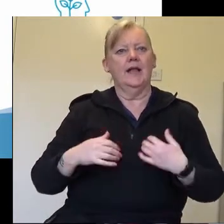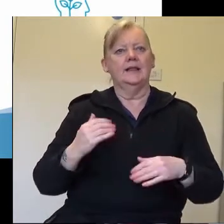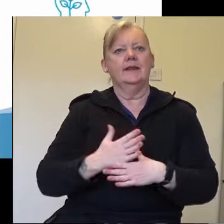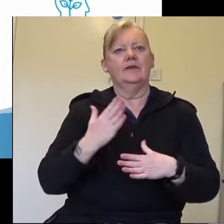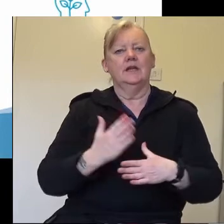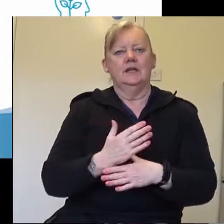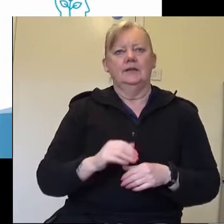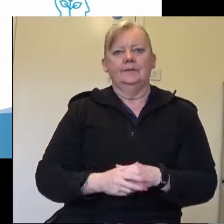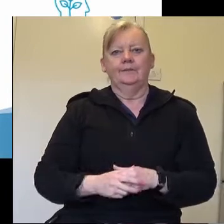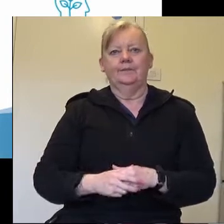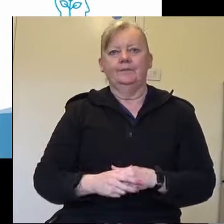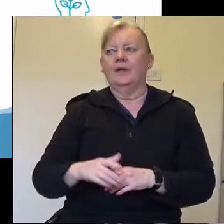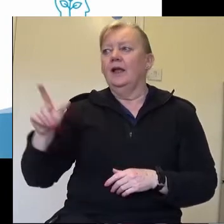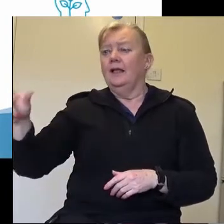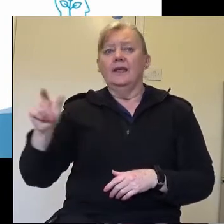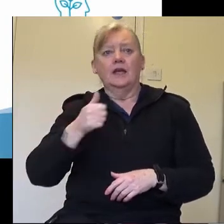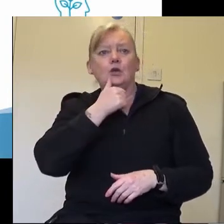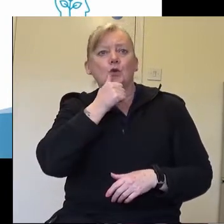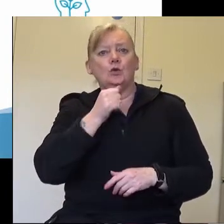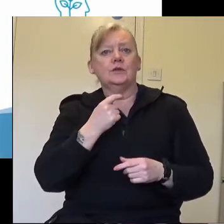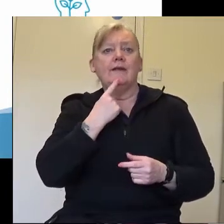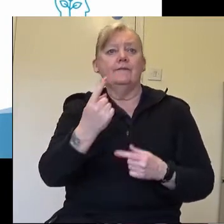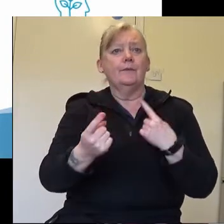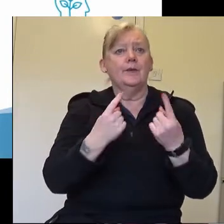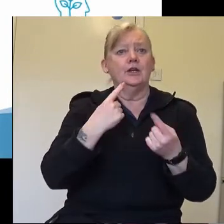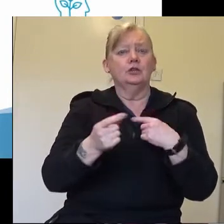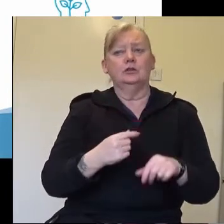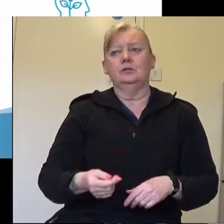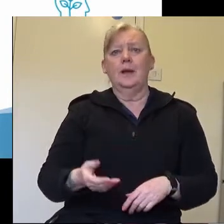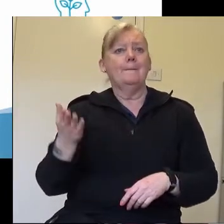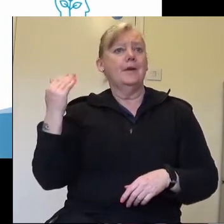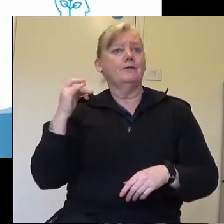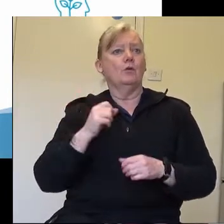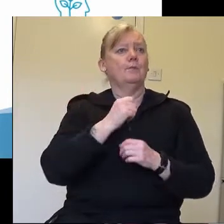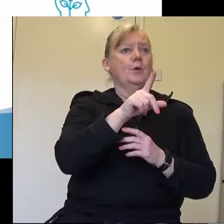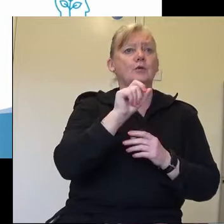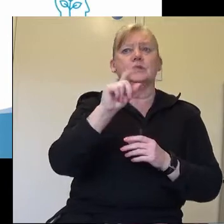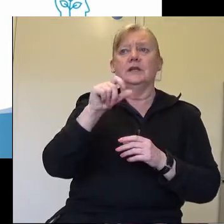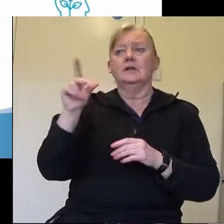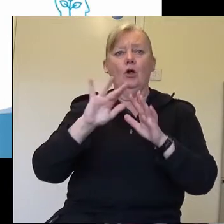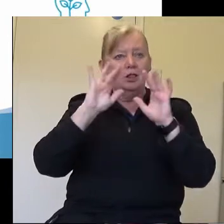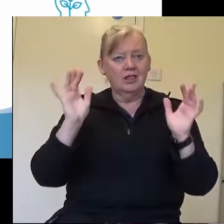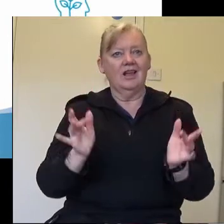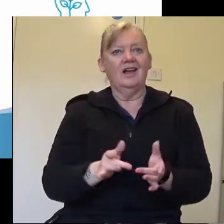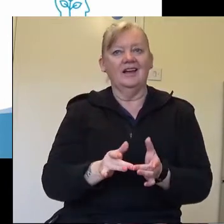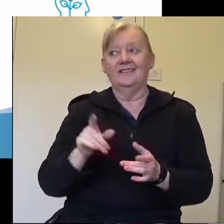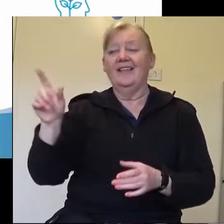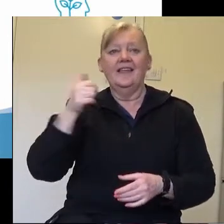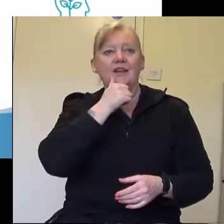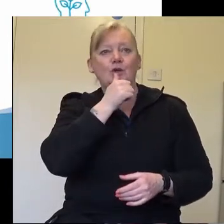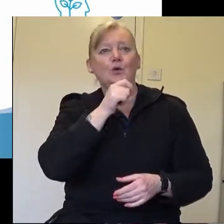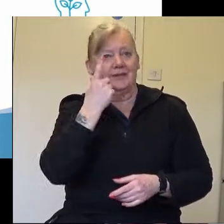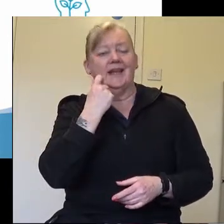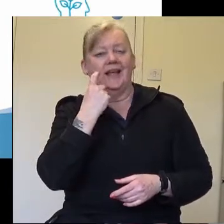activity. And also people can use images and information that is already public and posted